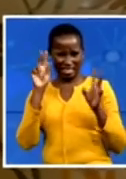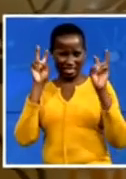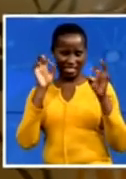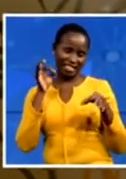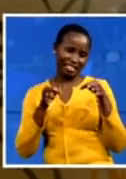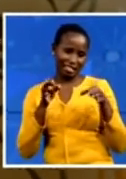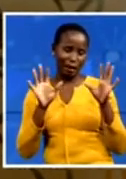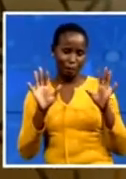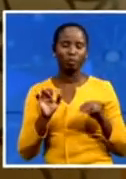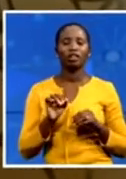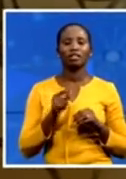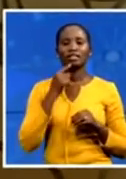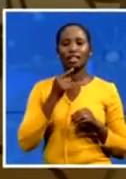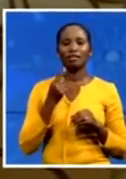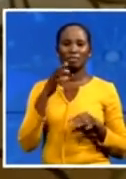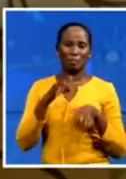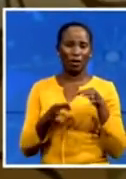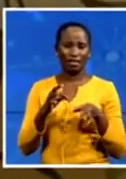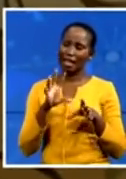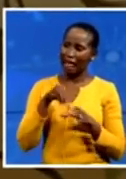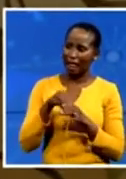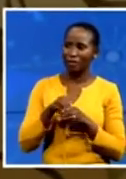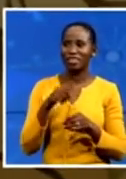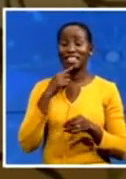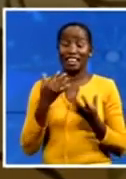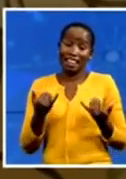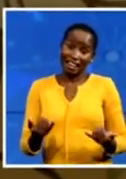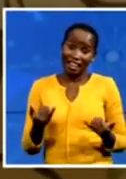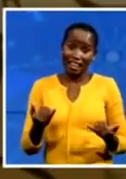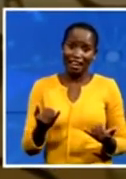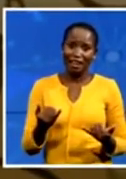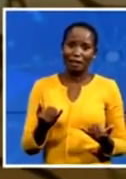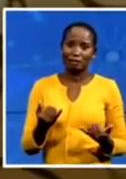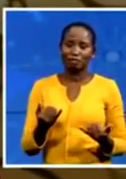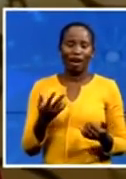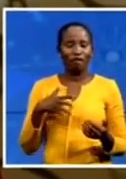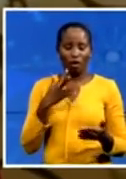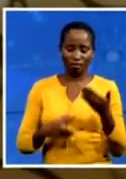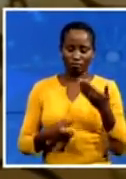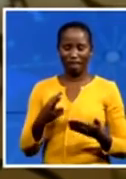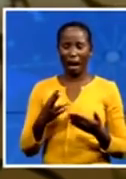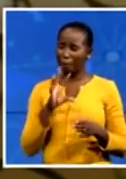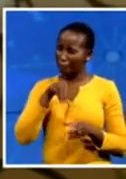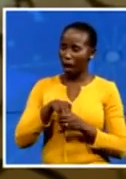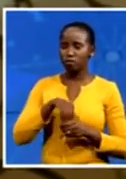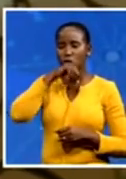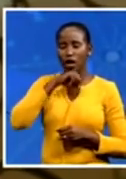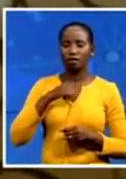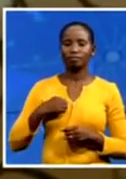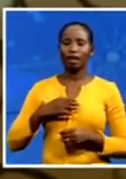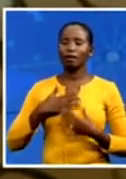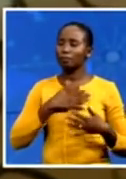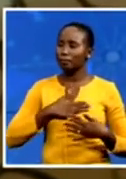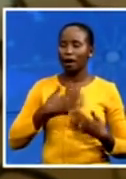interview, I said that she cut her teeth into politics at a very young age, and she's now hanging up her boots within the Democratic